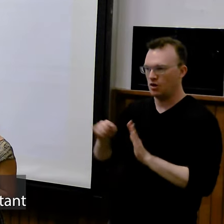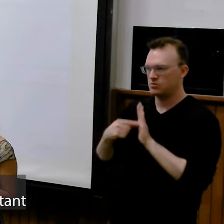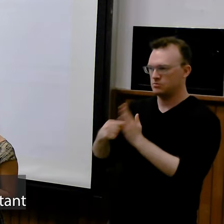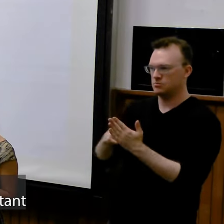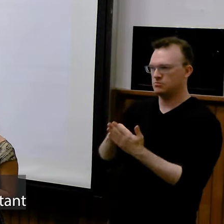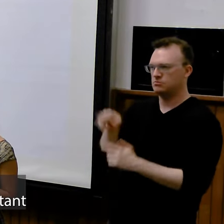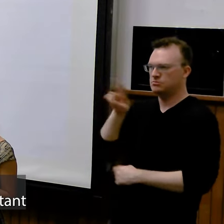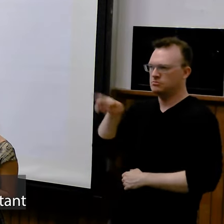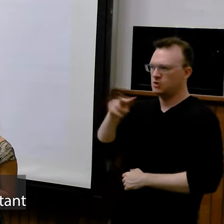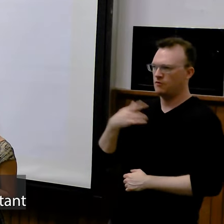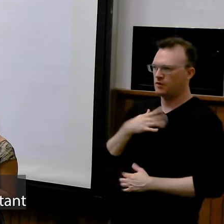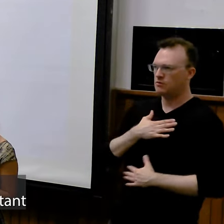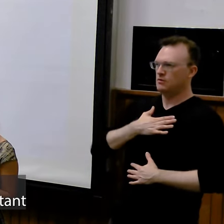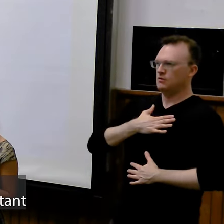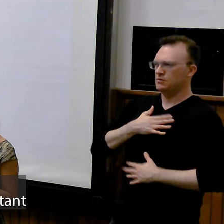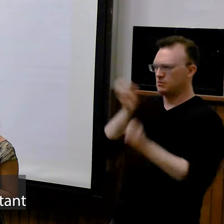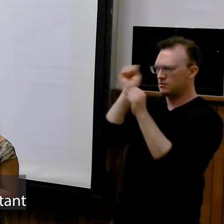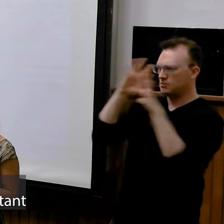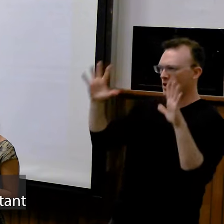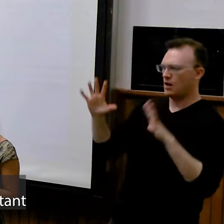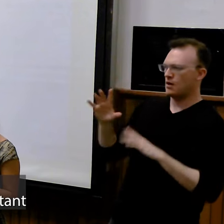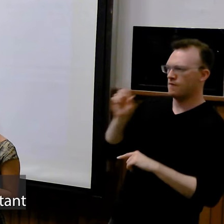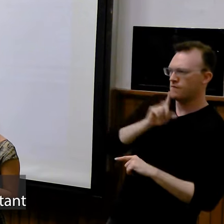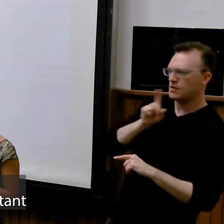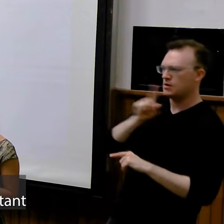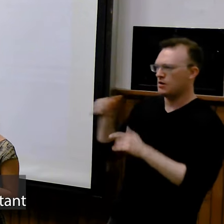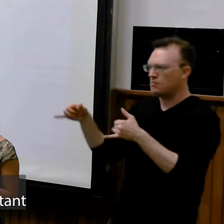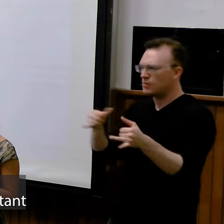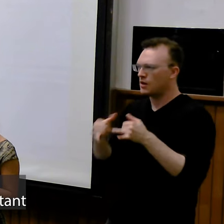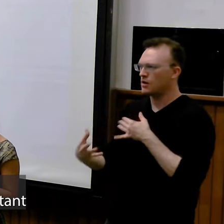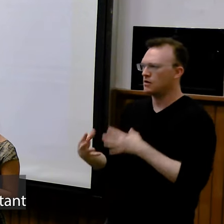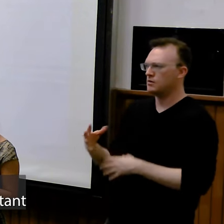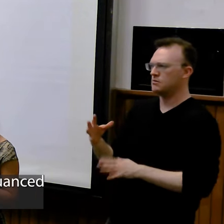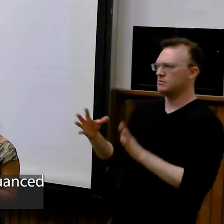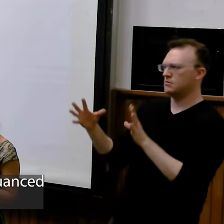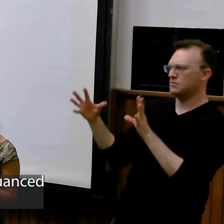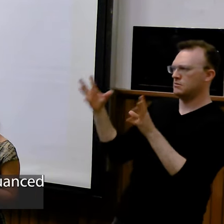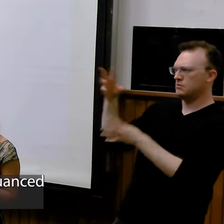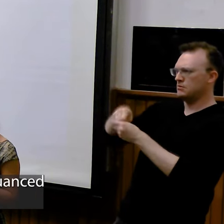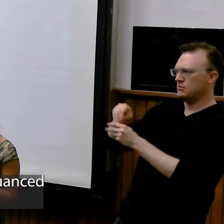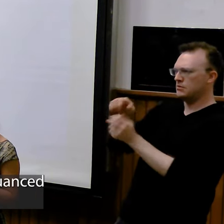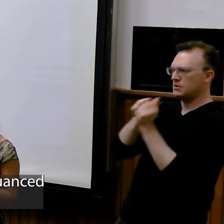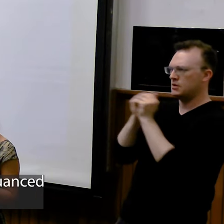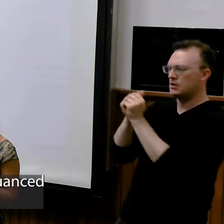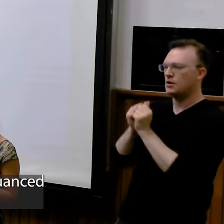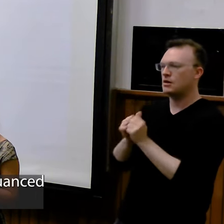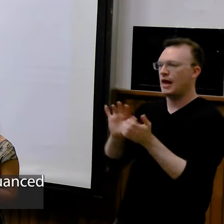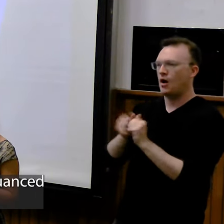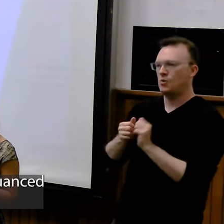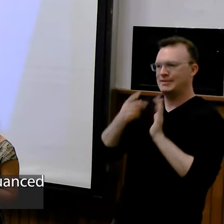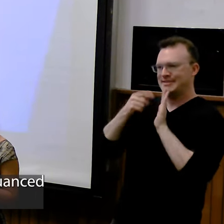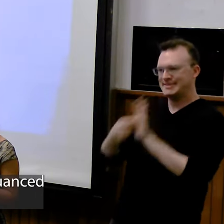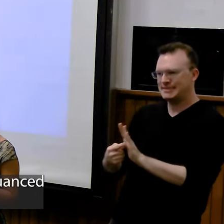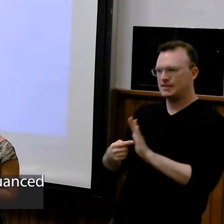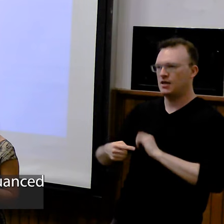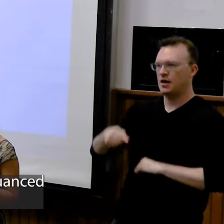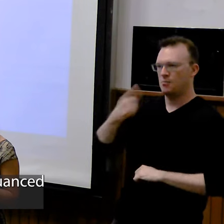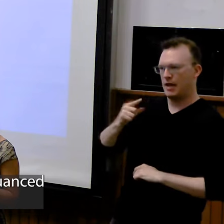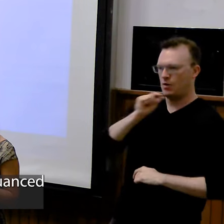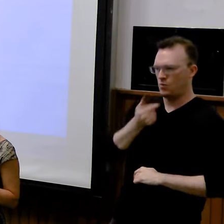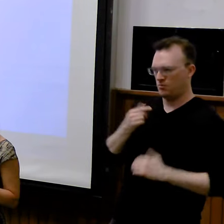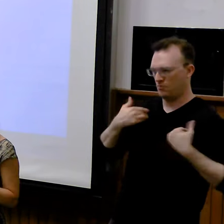pose imagination, fiction, and play in opposition to the constant framing of black queer bodies and nuanced